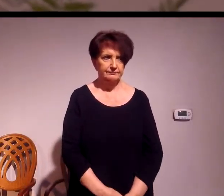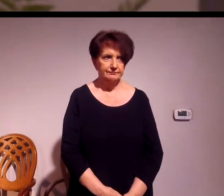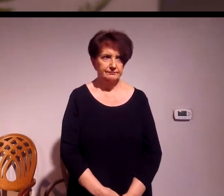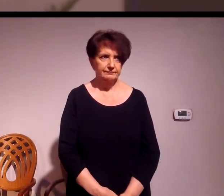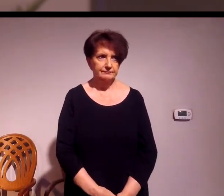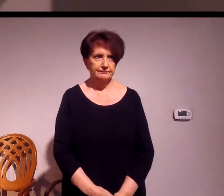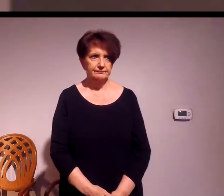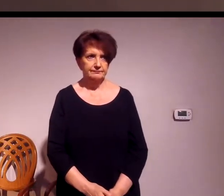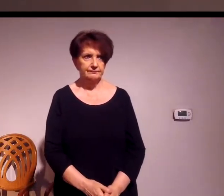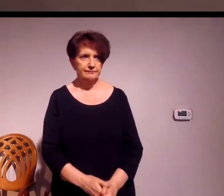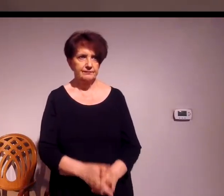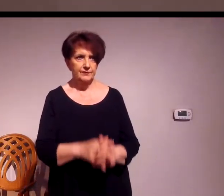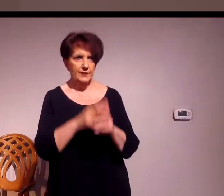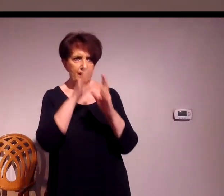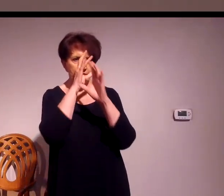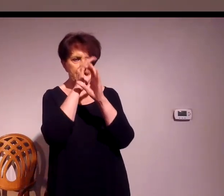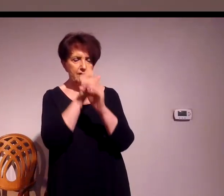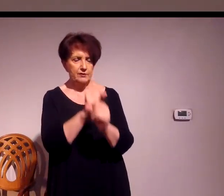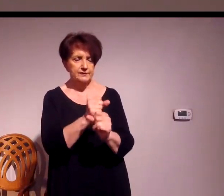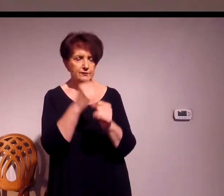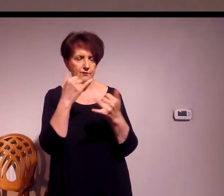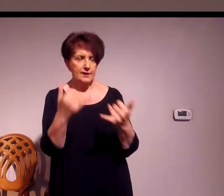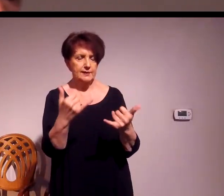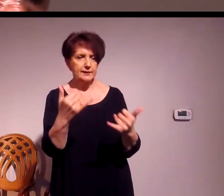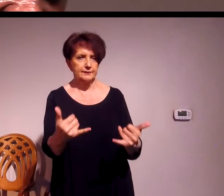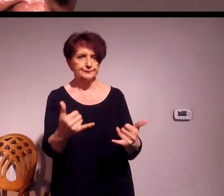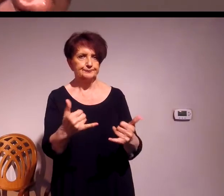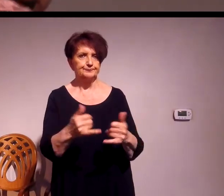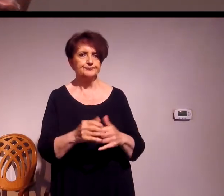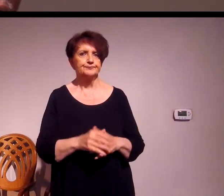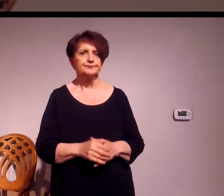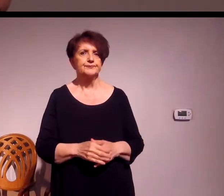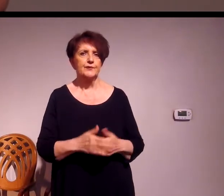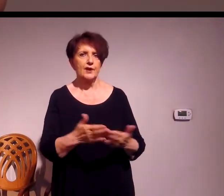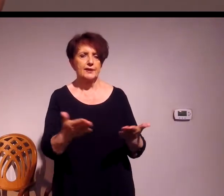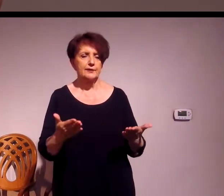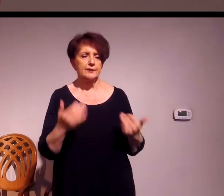we concentrate on this very moment, right here, right now.